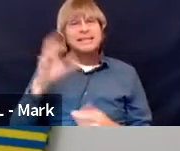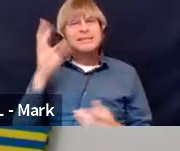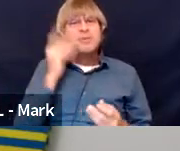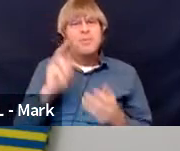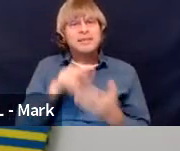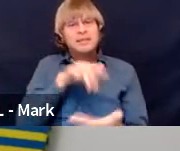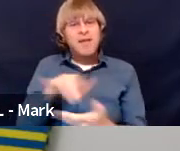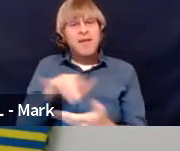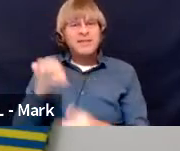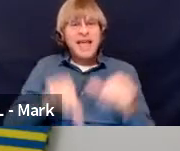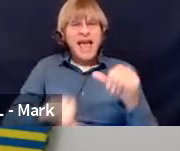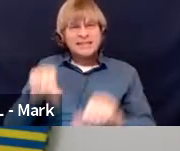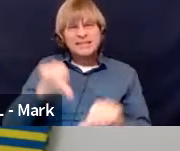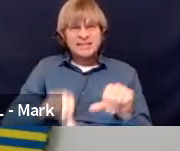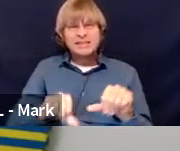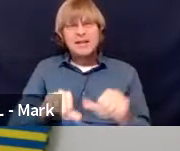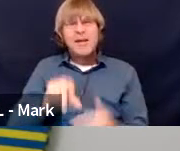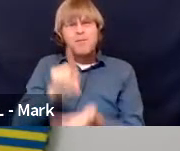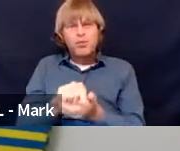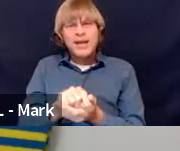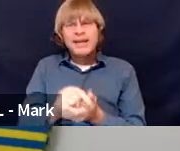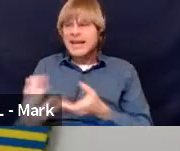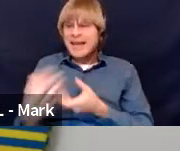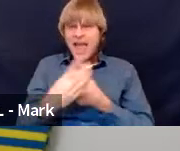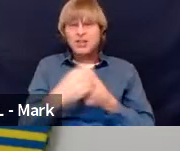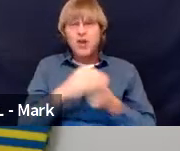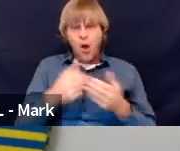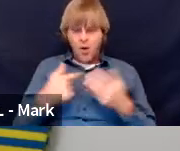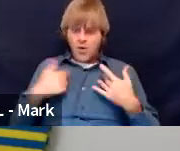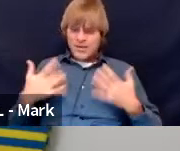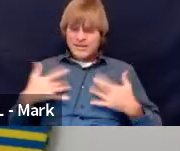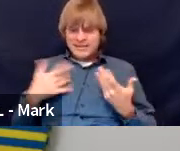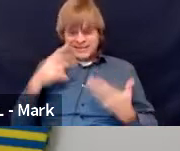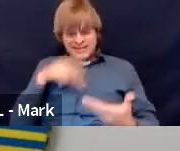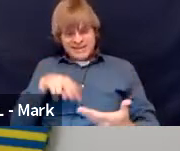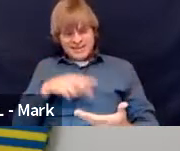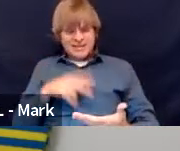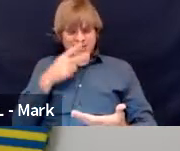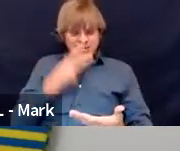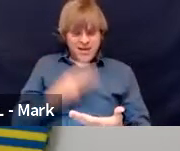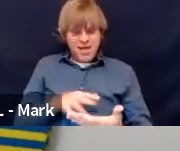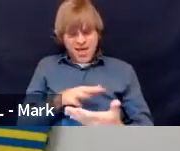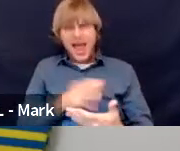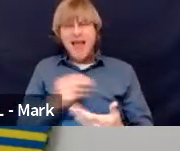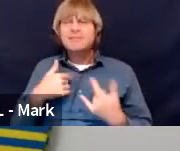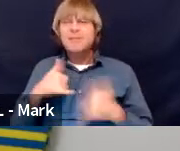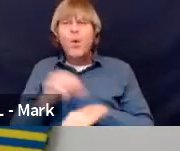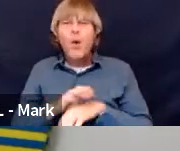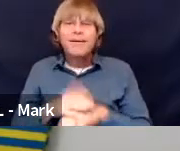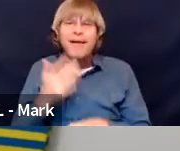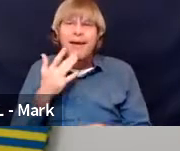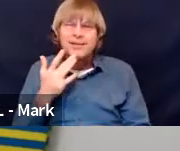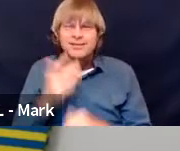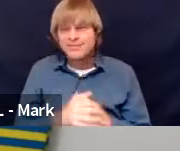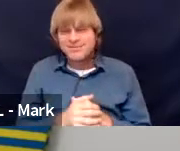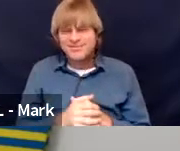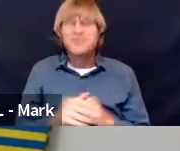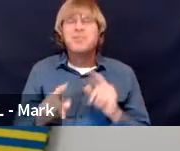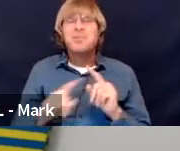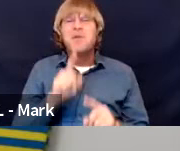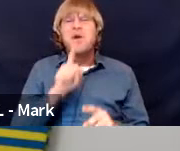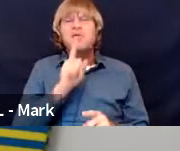the study of science. Print engages all of our senses, almost all of them. I'm still working on taste, but it really